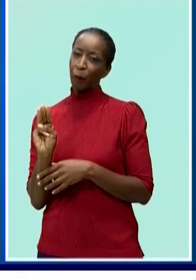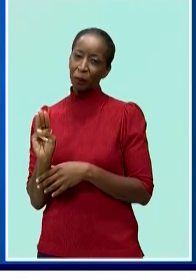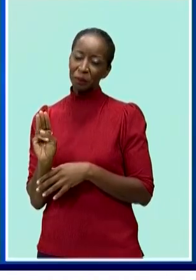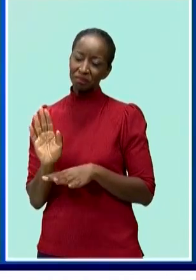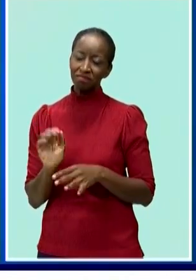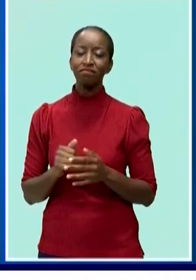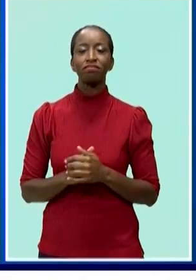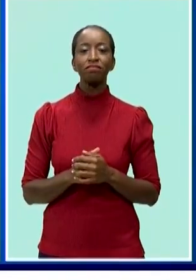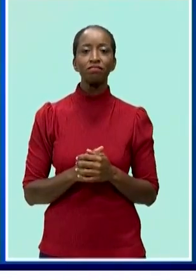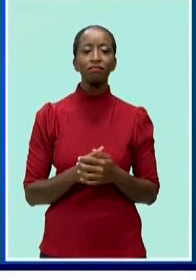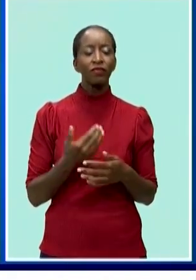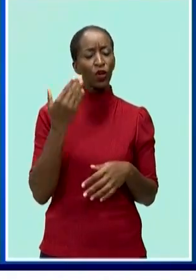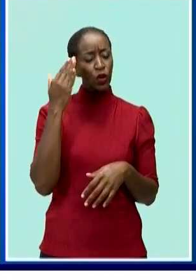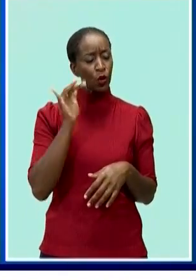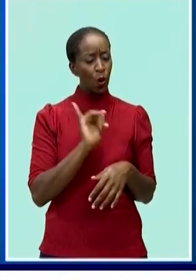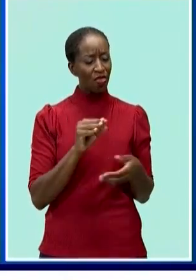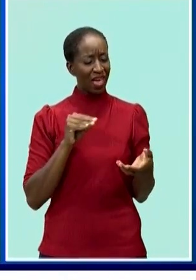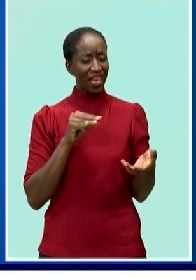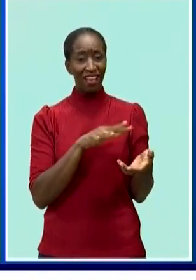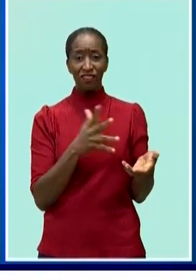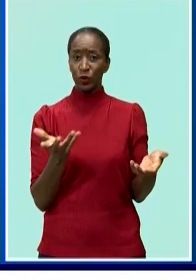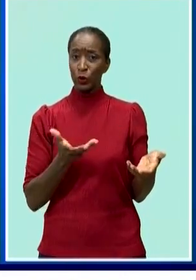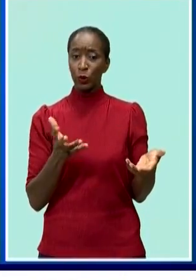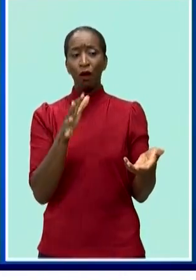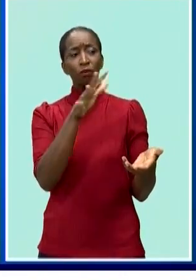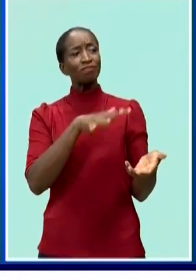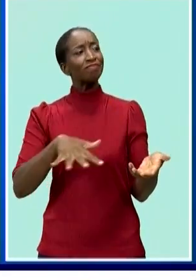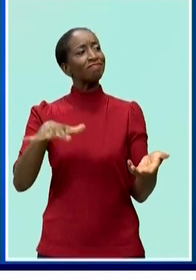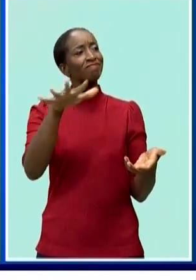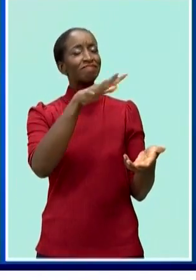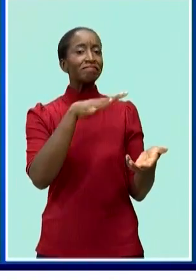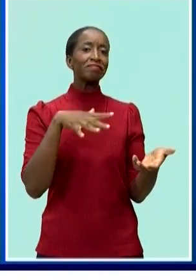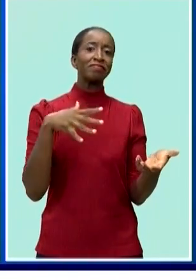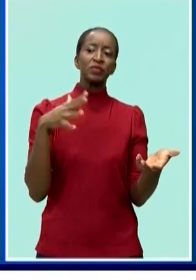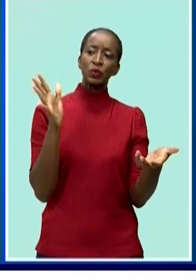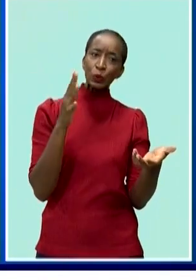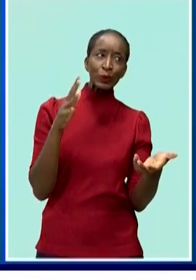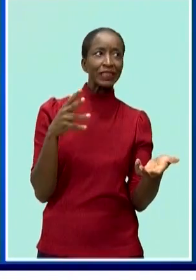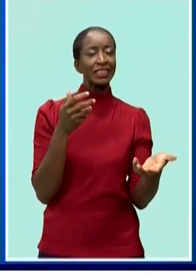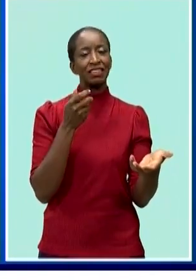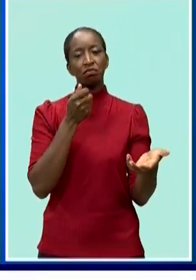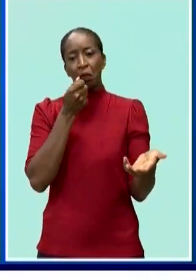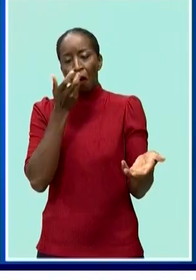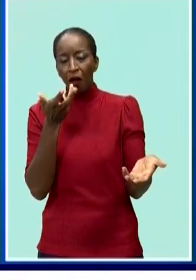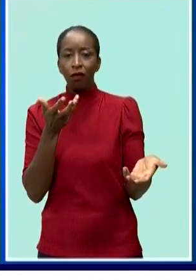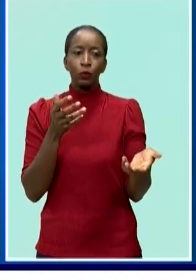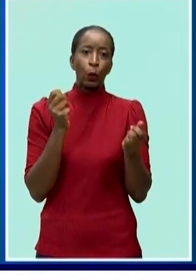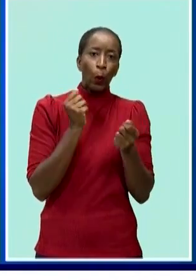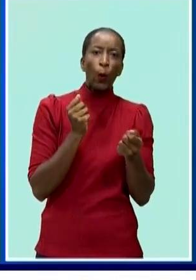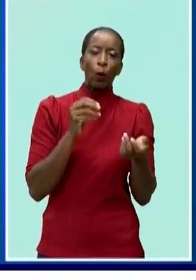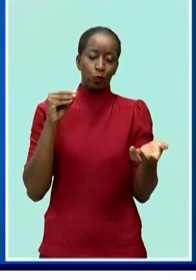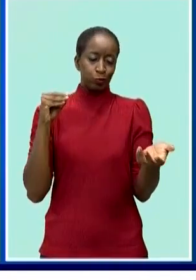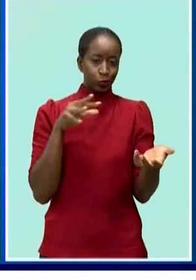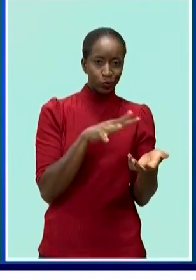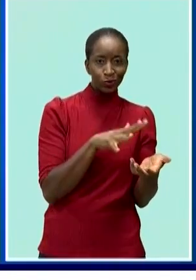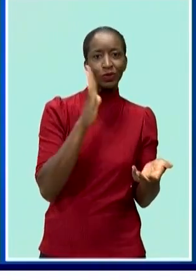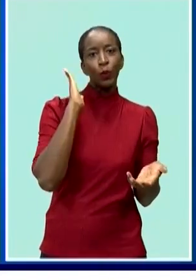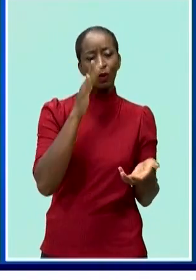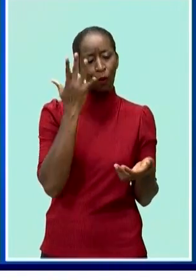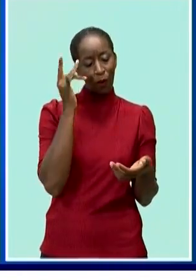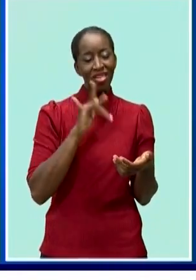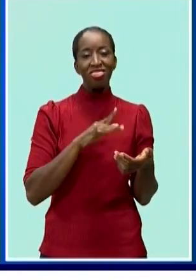environmental conditions as well, because it is bio-based. But it is this very thing that we